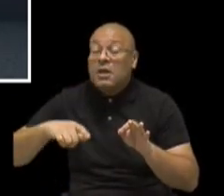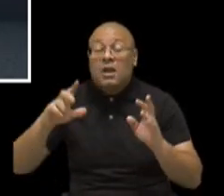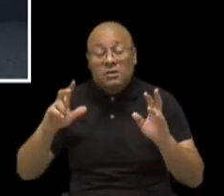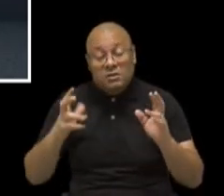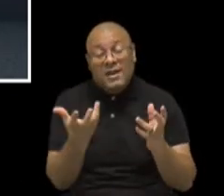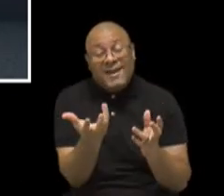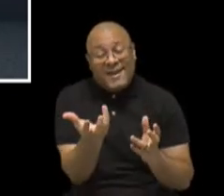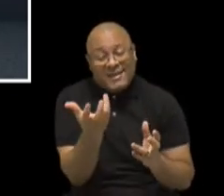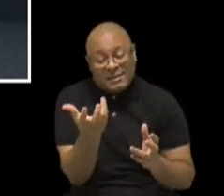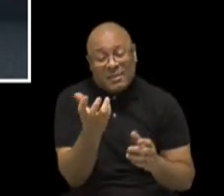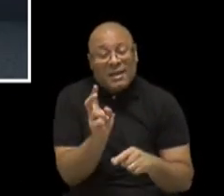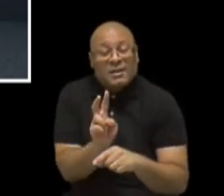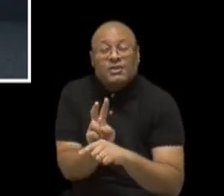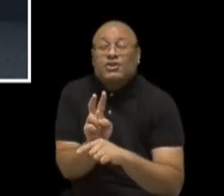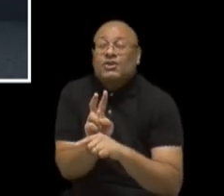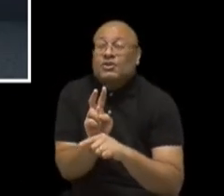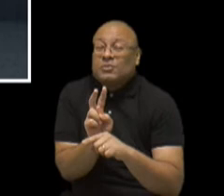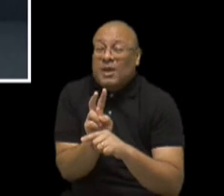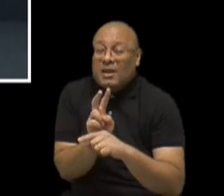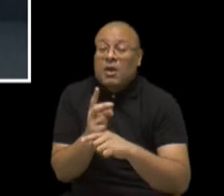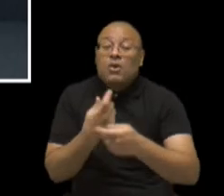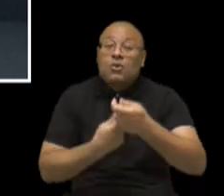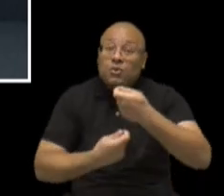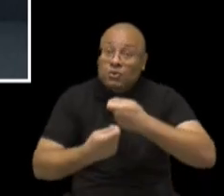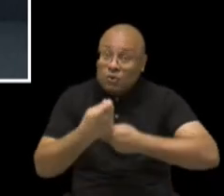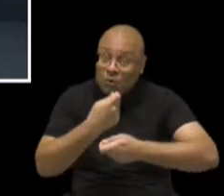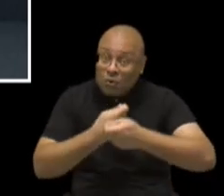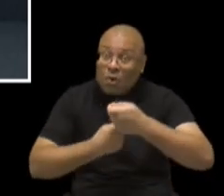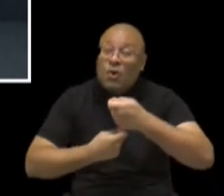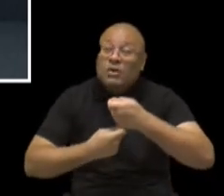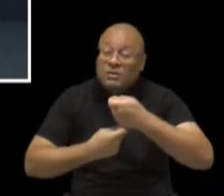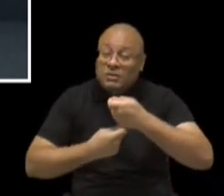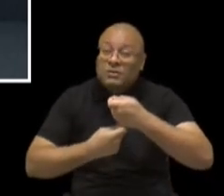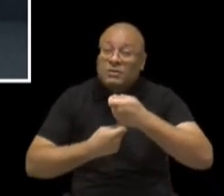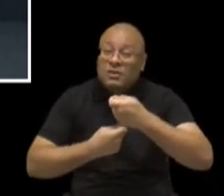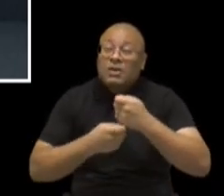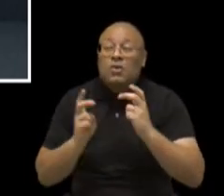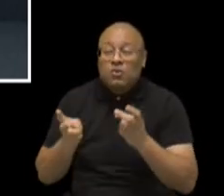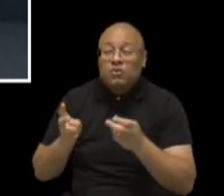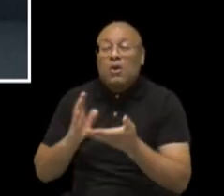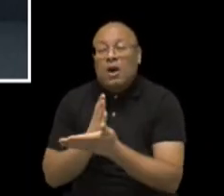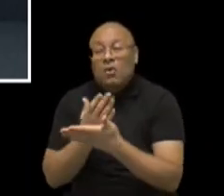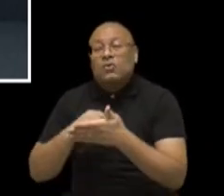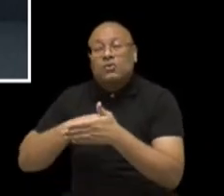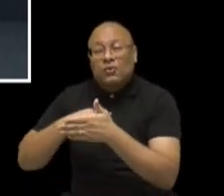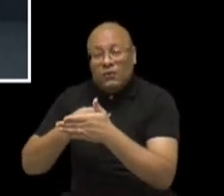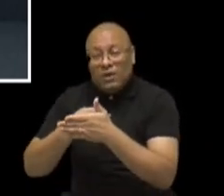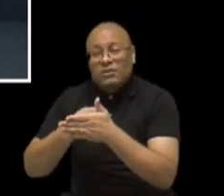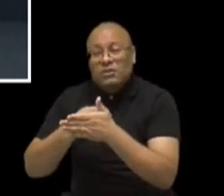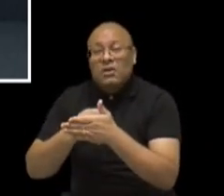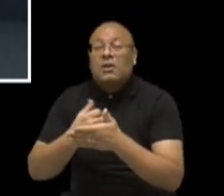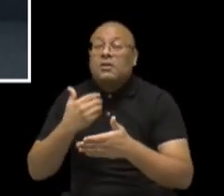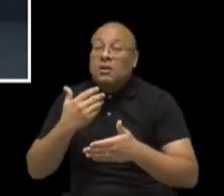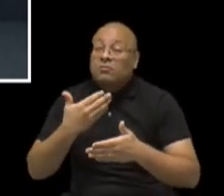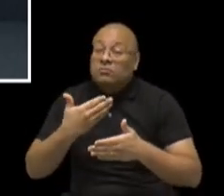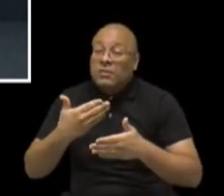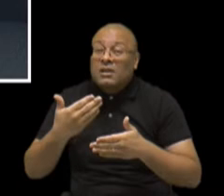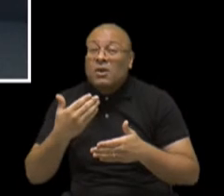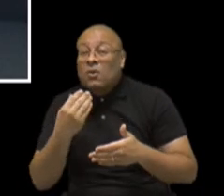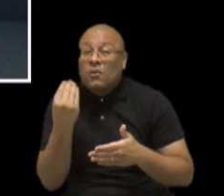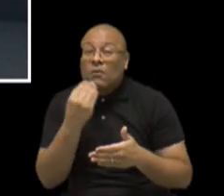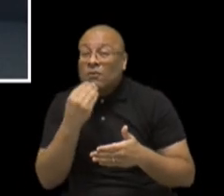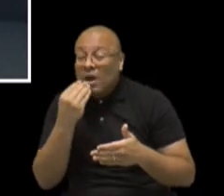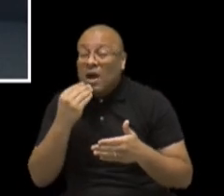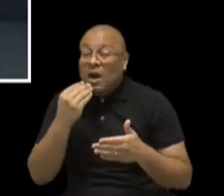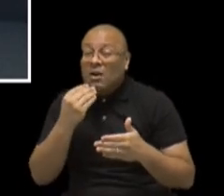that the businesses won't close and schools won't close, but we had the first cases of COVID